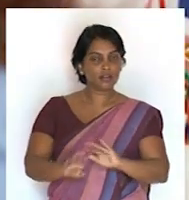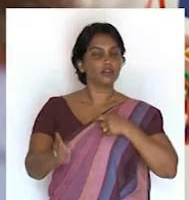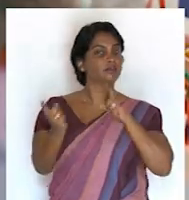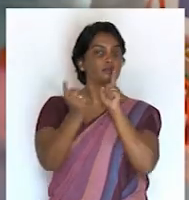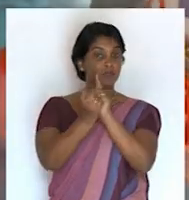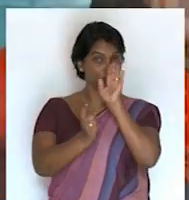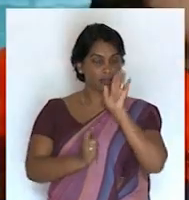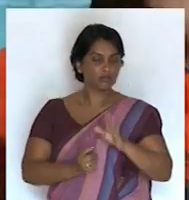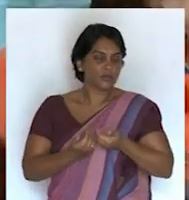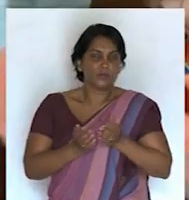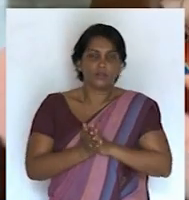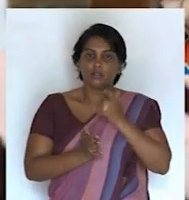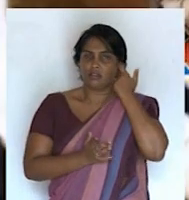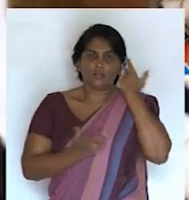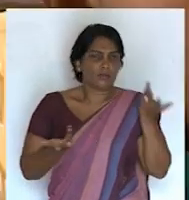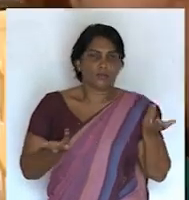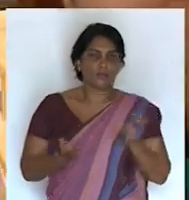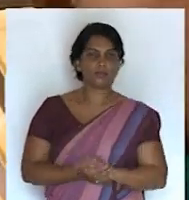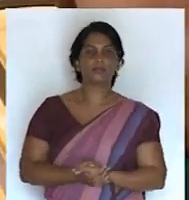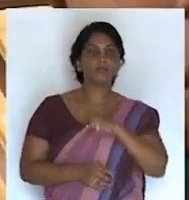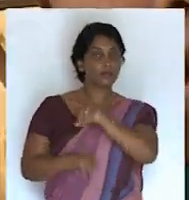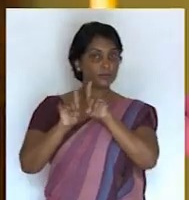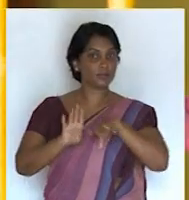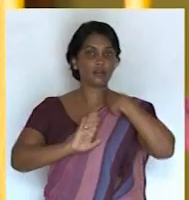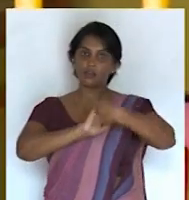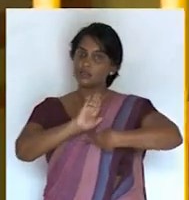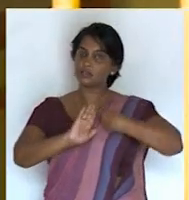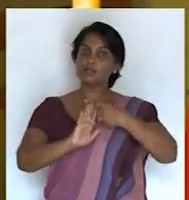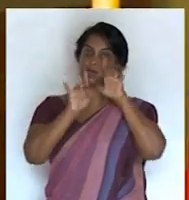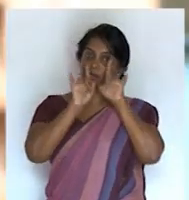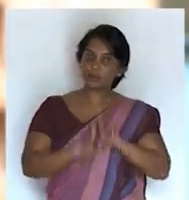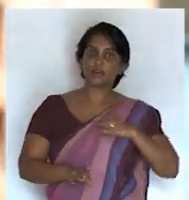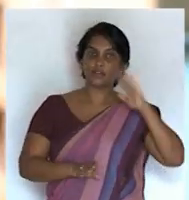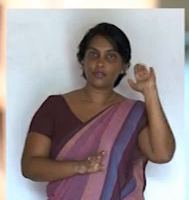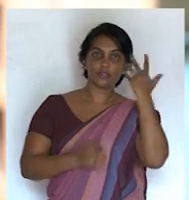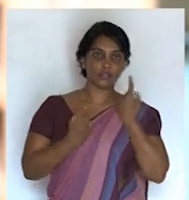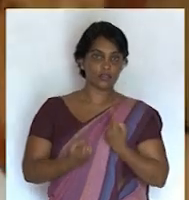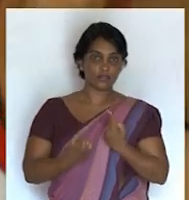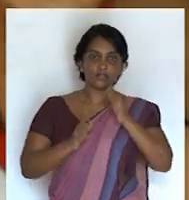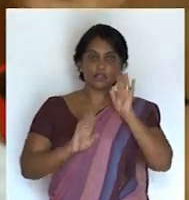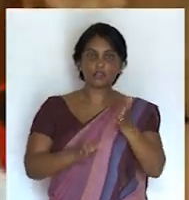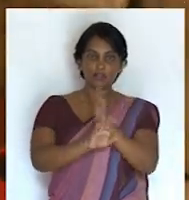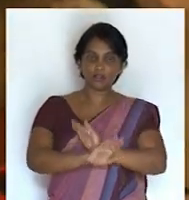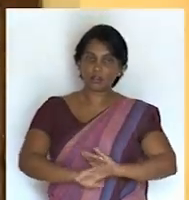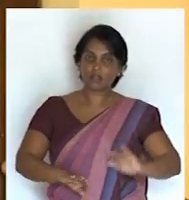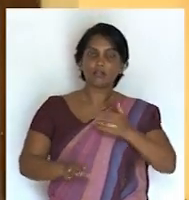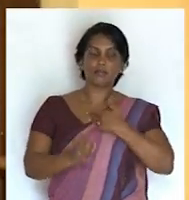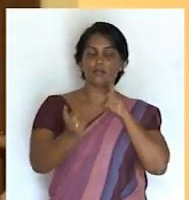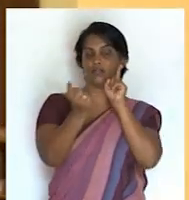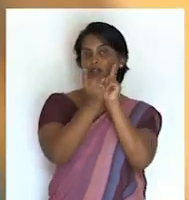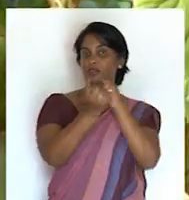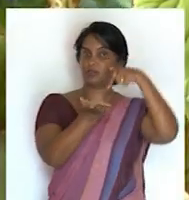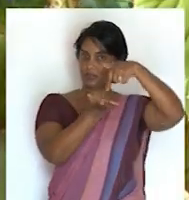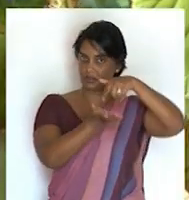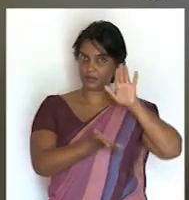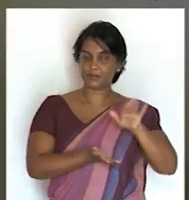every country in the world? This is a place where we meet differently abled children. It